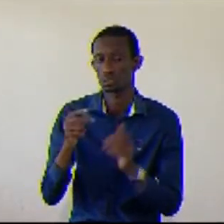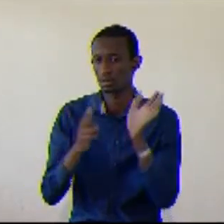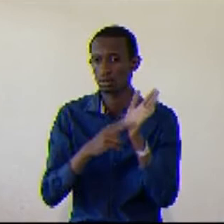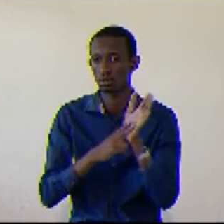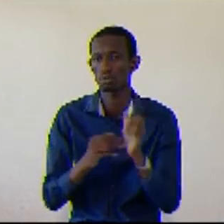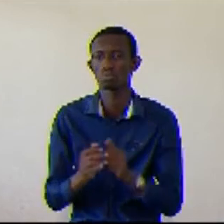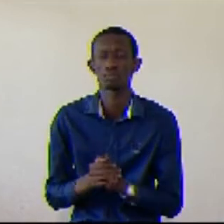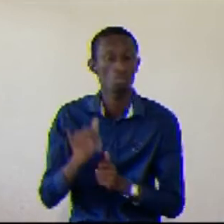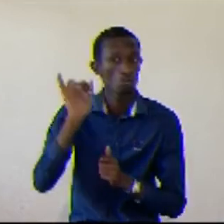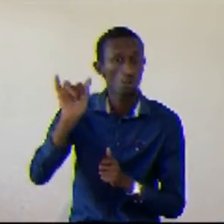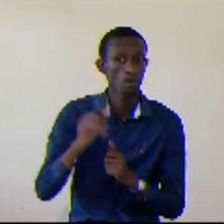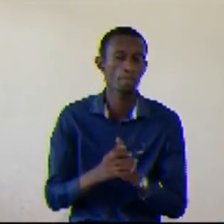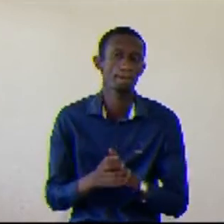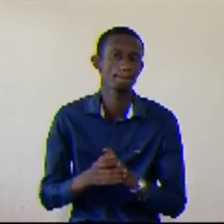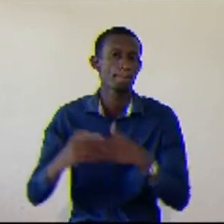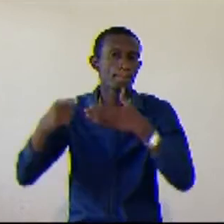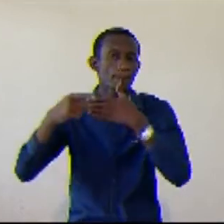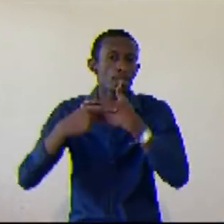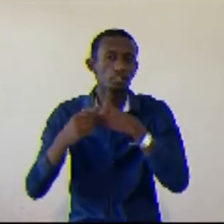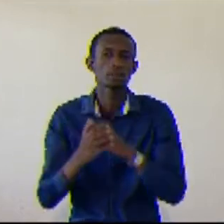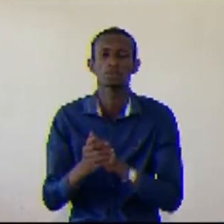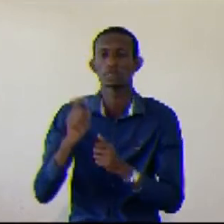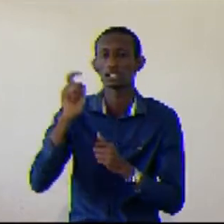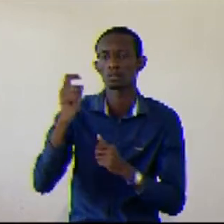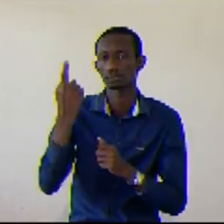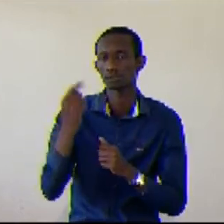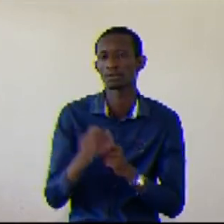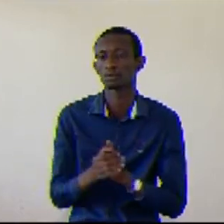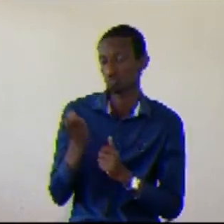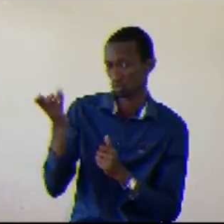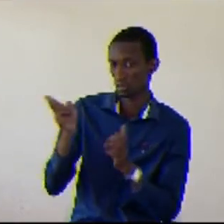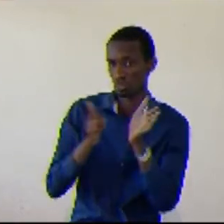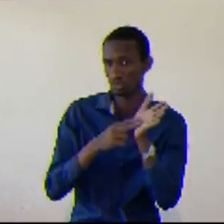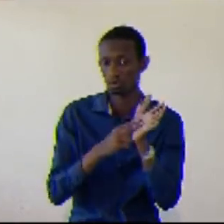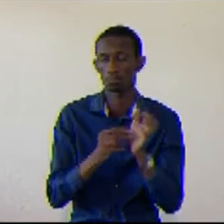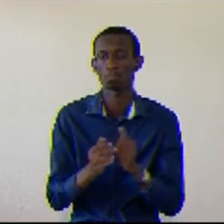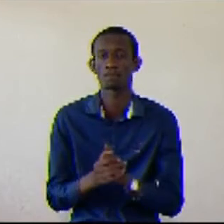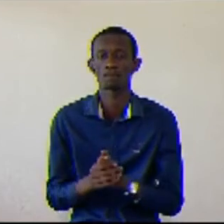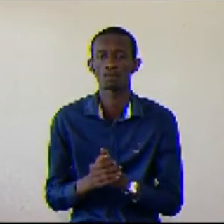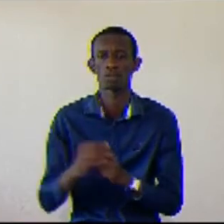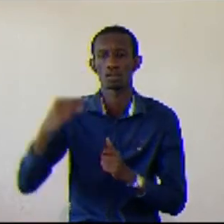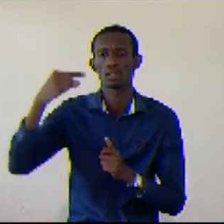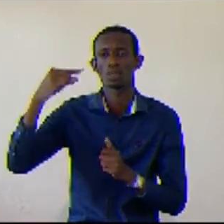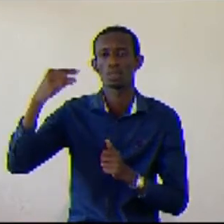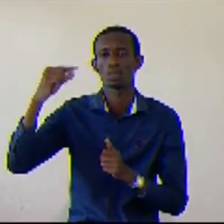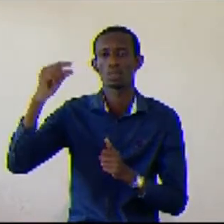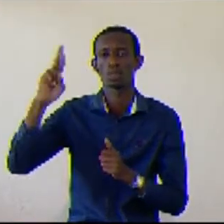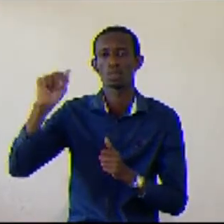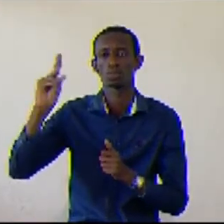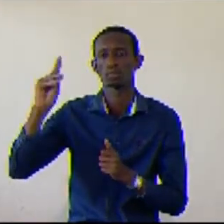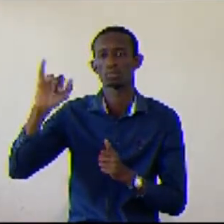minus f of x1, which is equal to, the gradient is